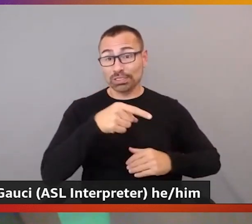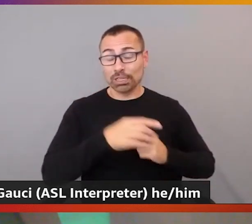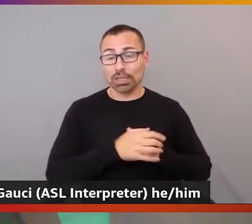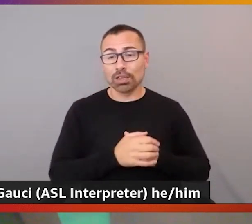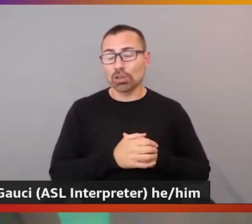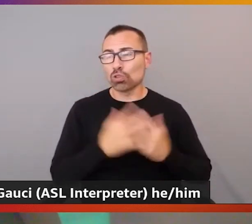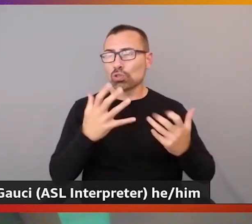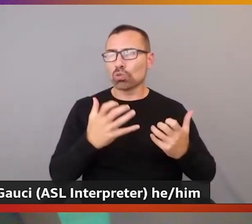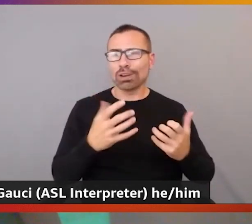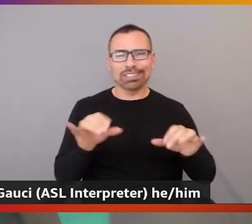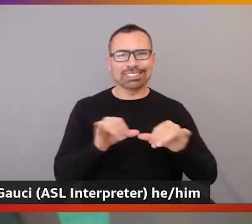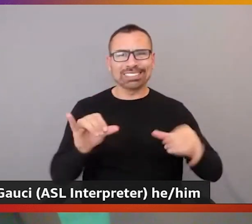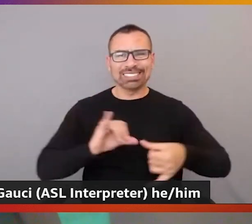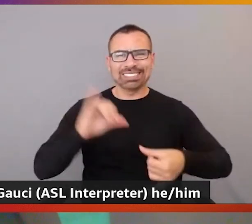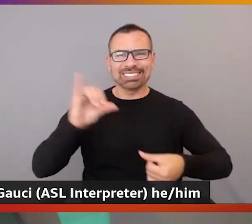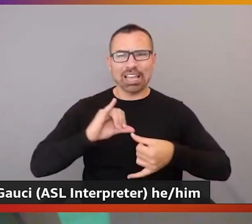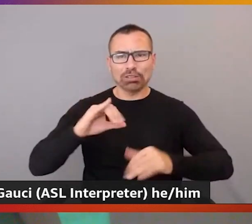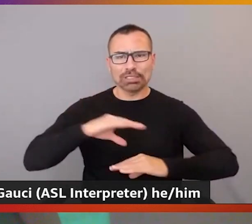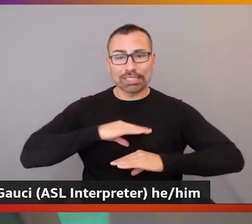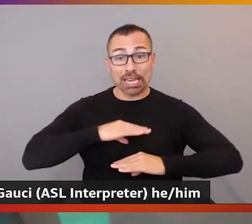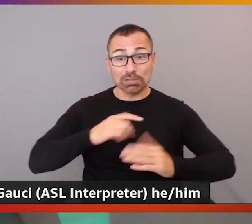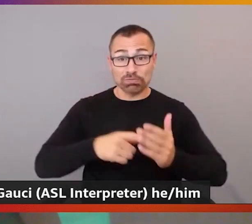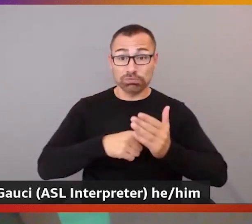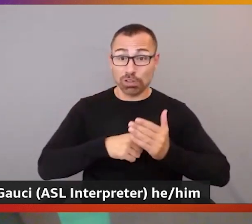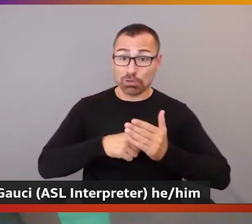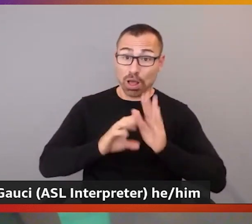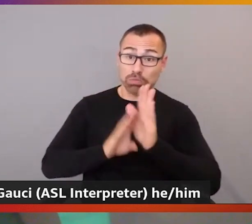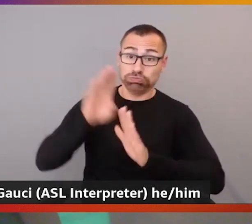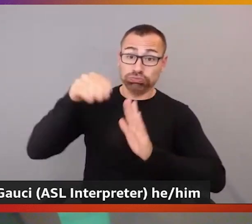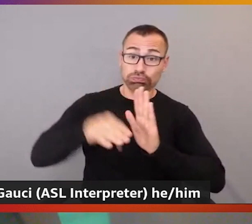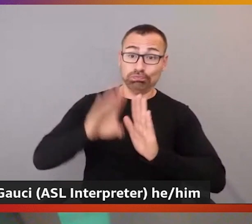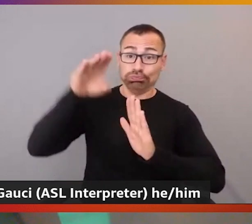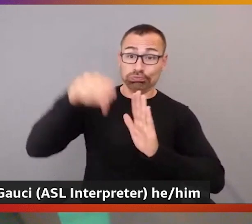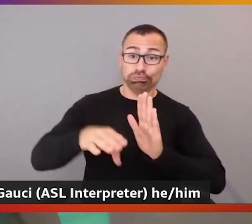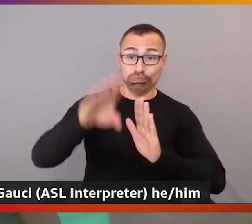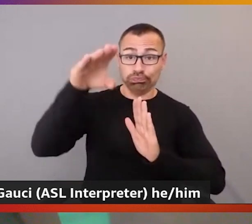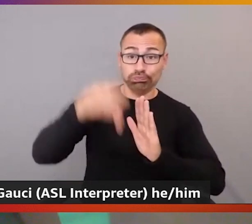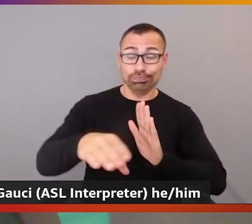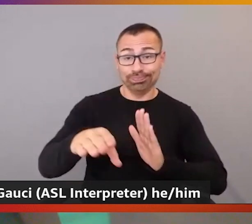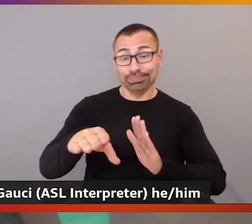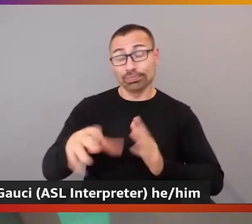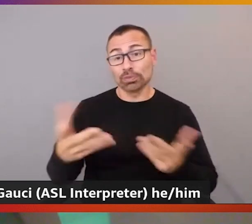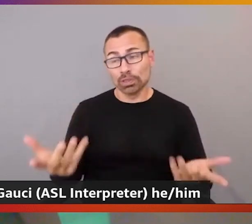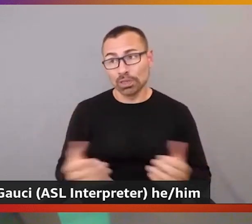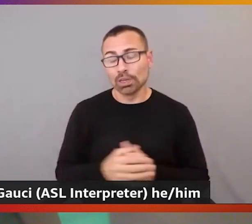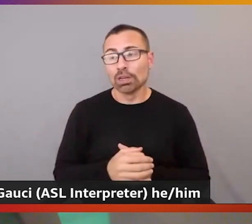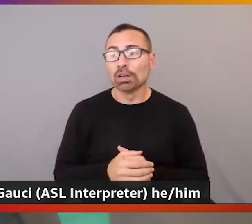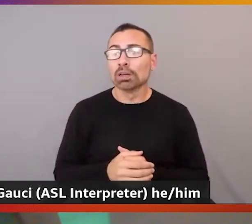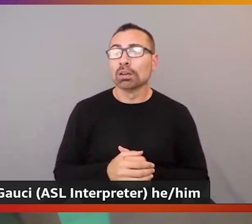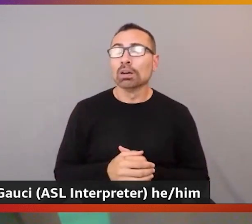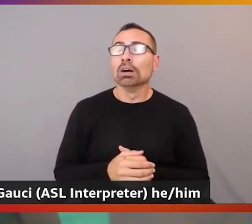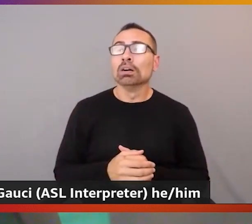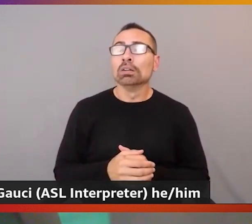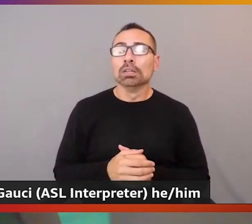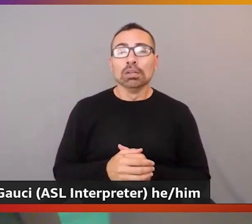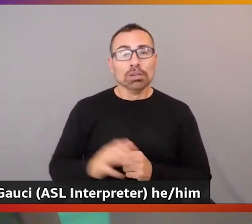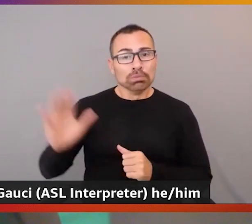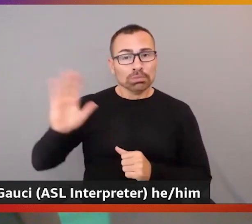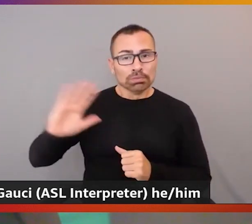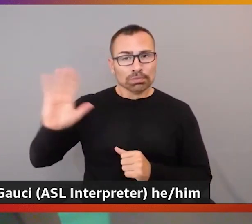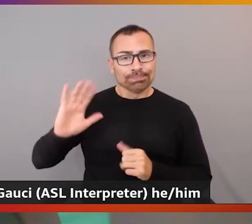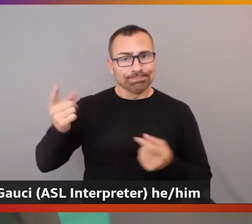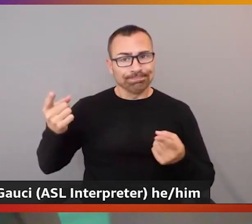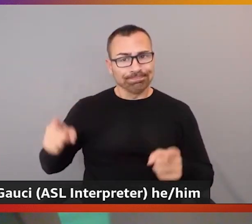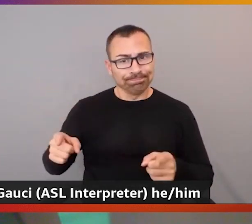solution to scale to meet the needs of these spiky or unpredictable sort of traffic, right? So previously what would happen